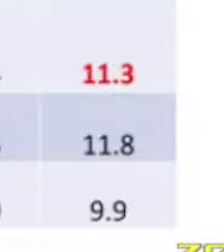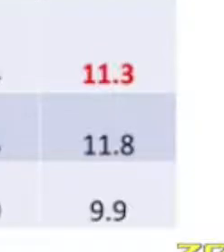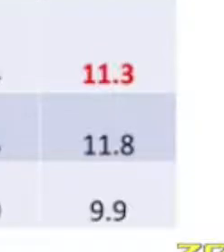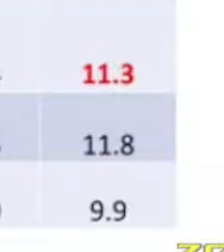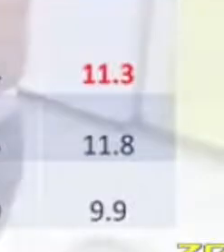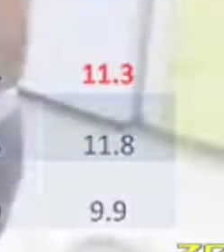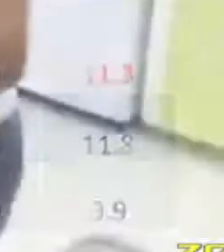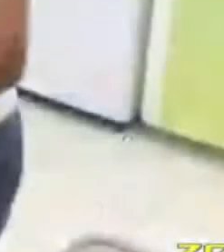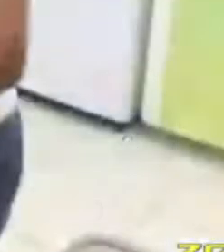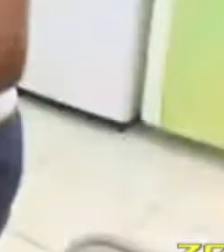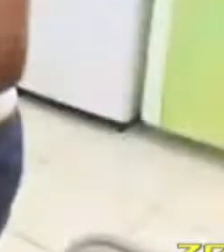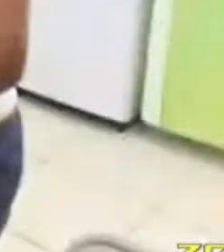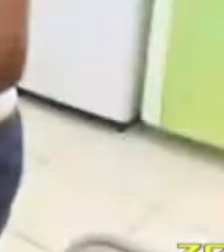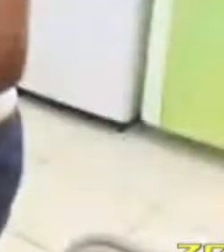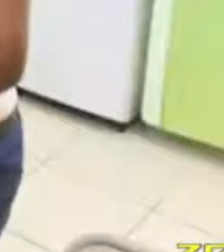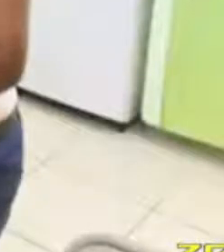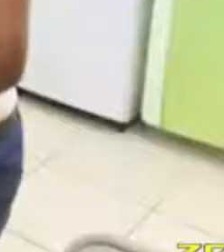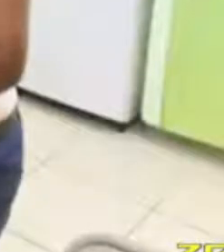rates.